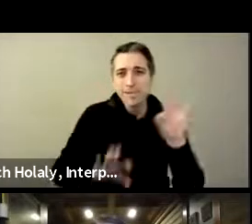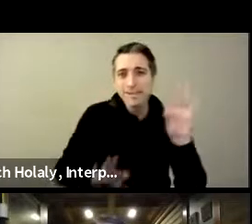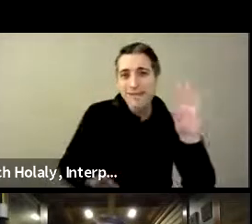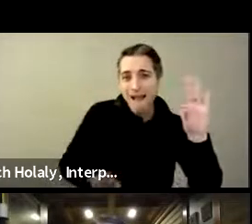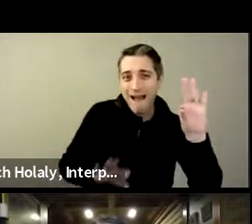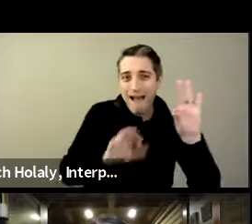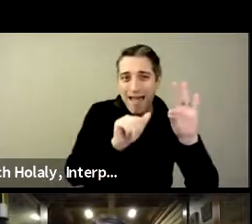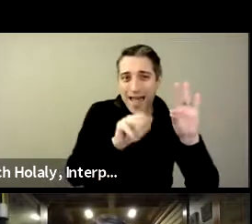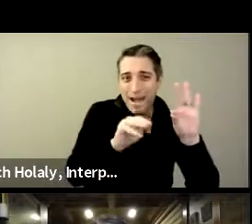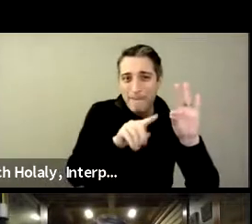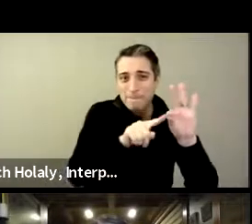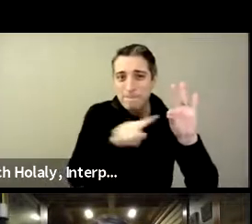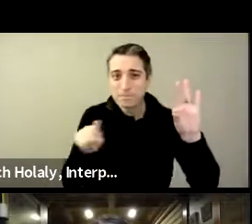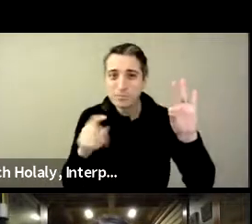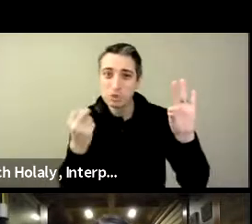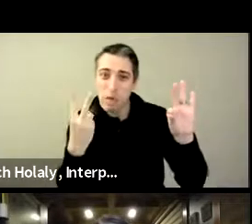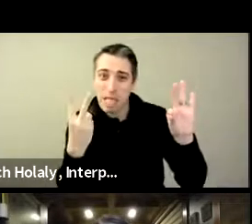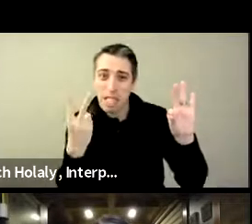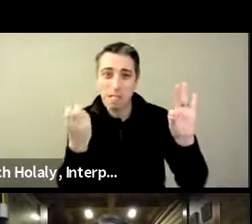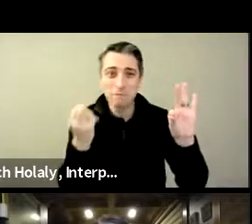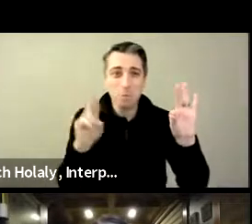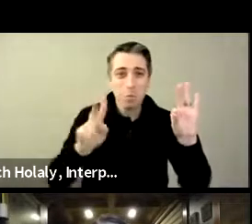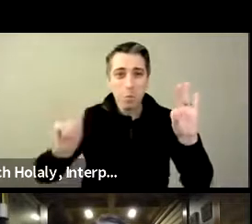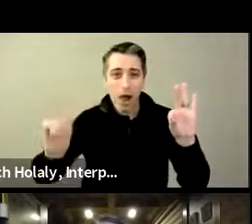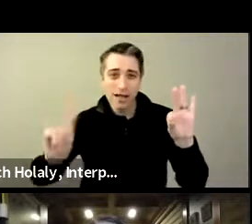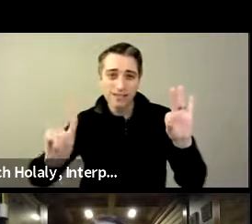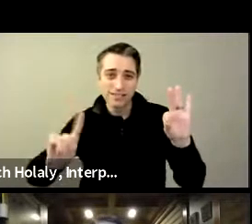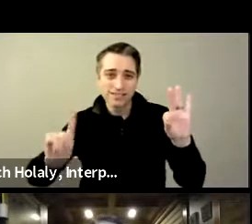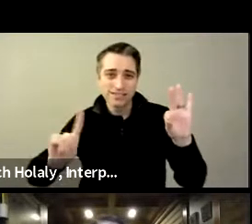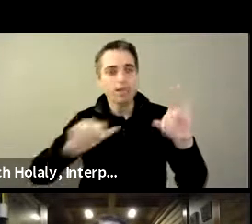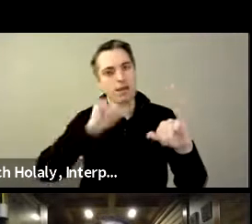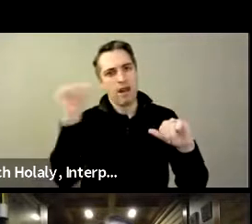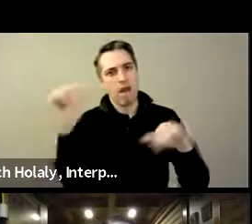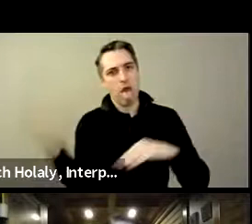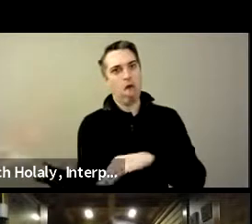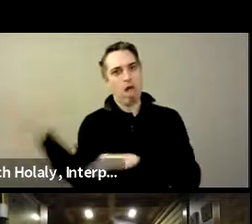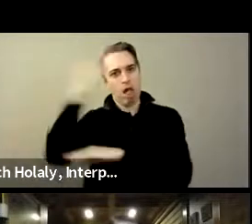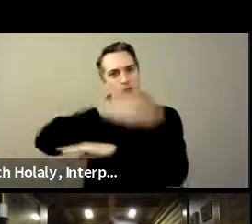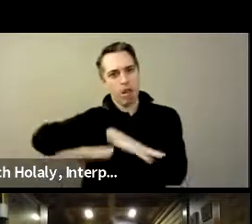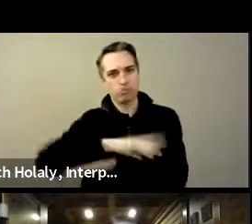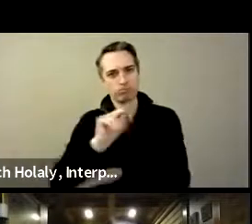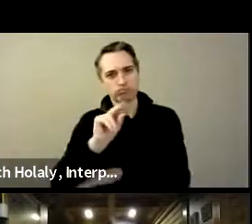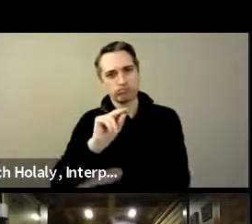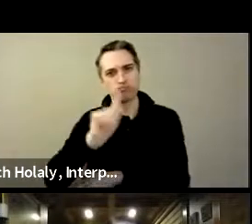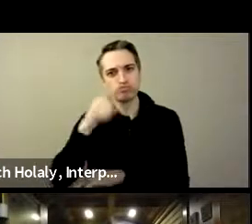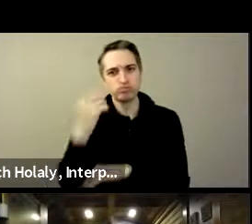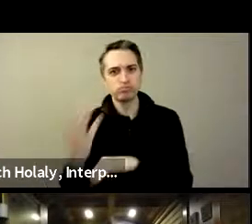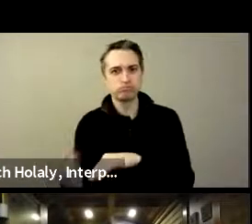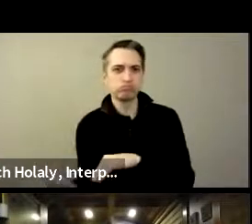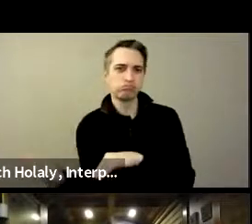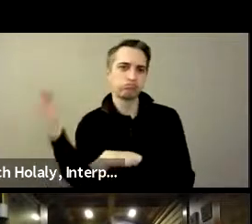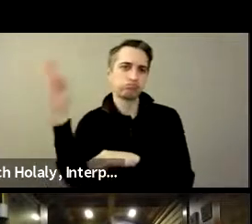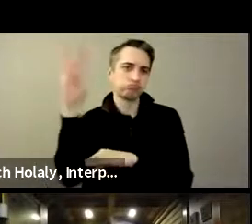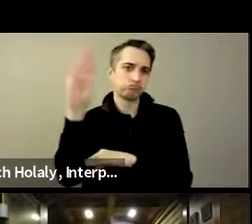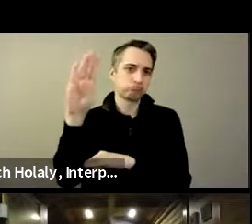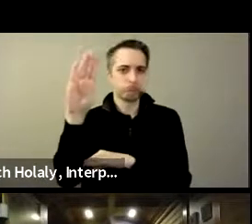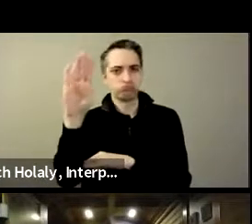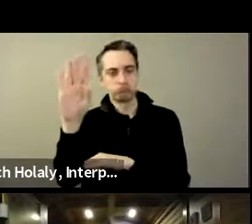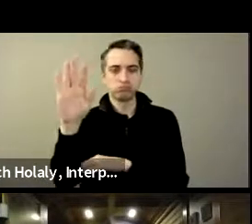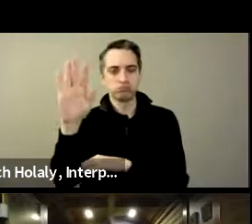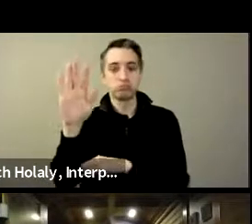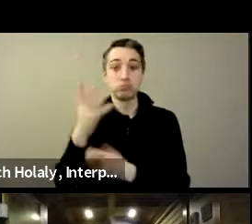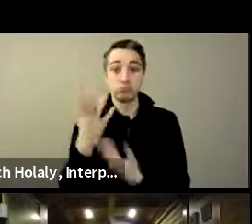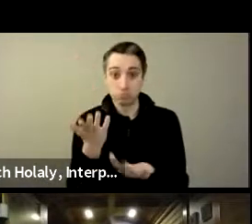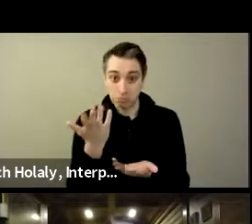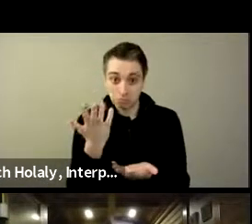a.m. until 12 or 1 p.m. in the afternoon. So it won't be a full day. Just a little over half a day. Has everyone